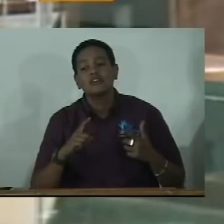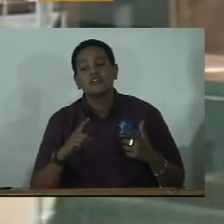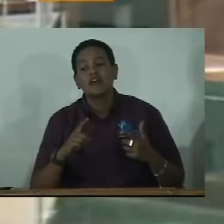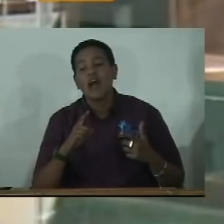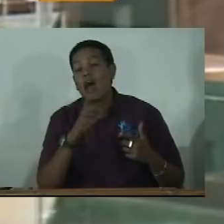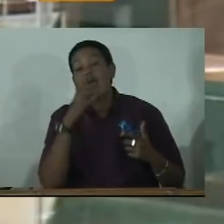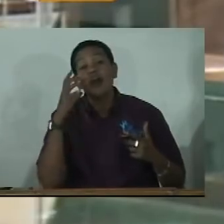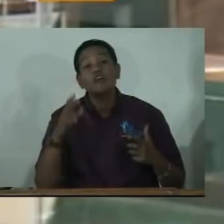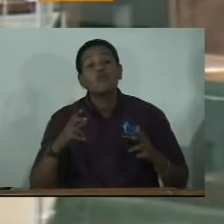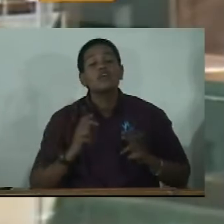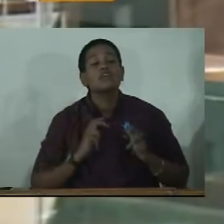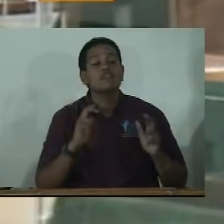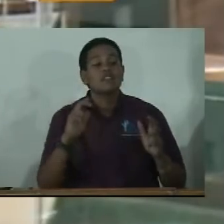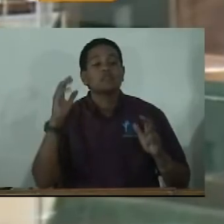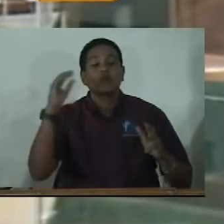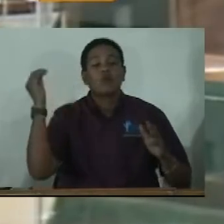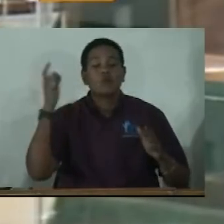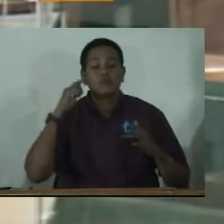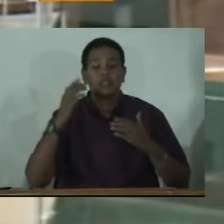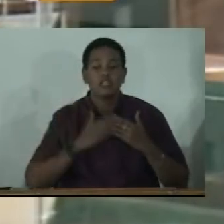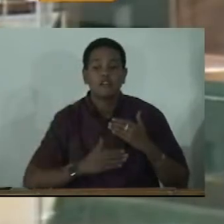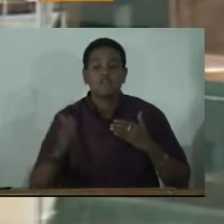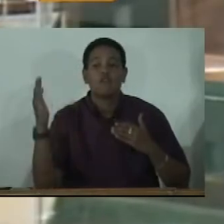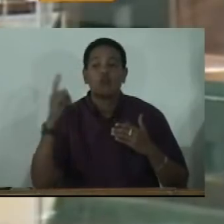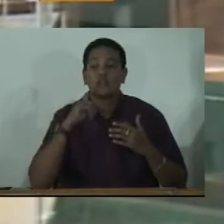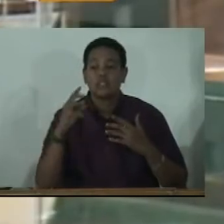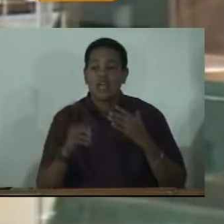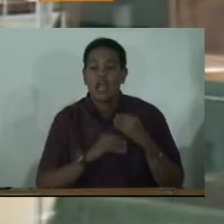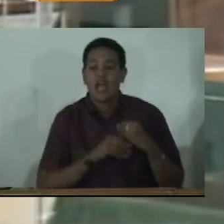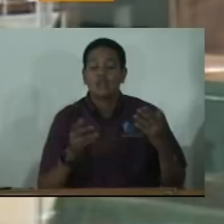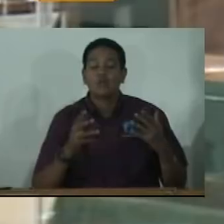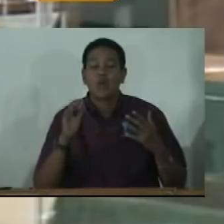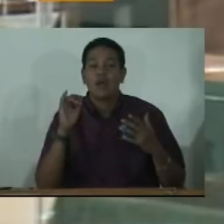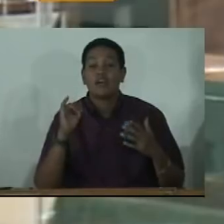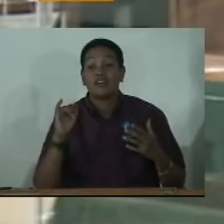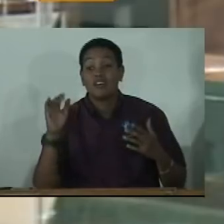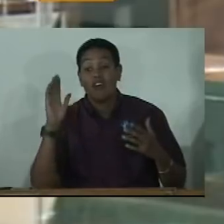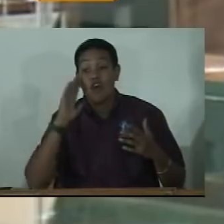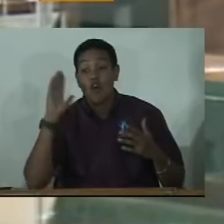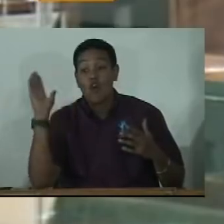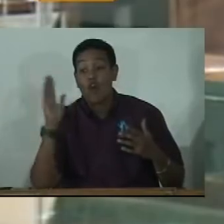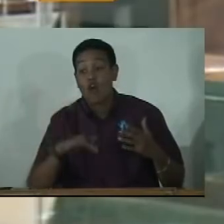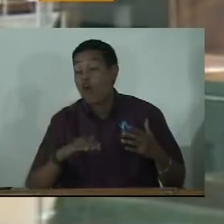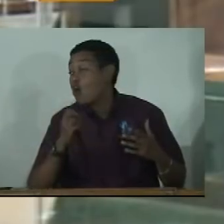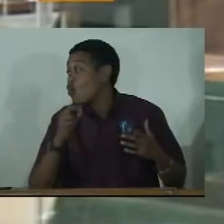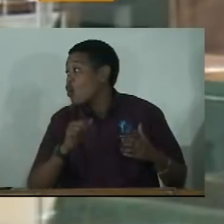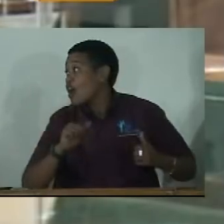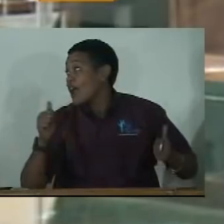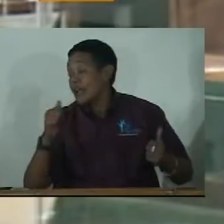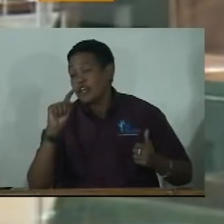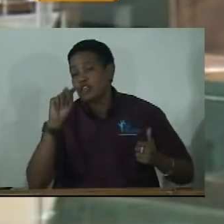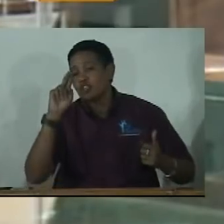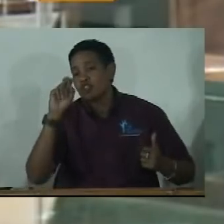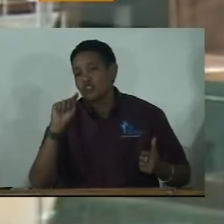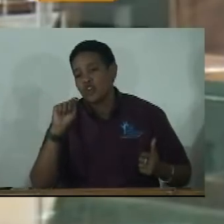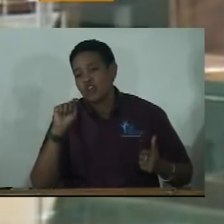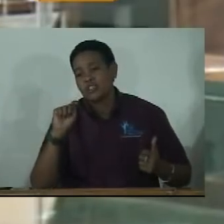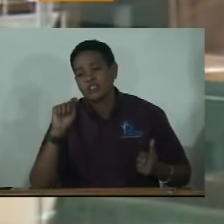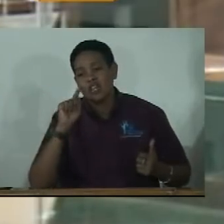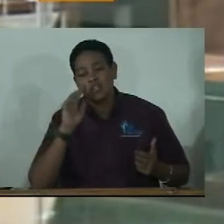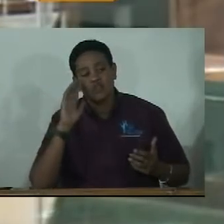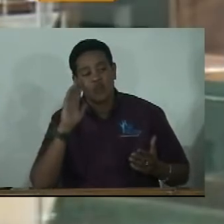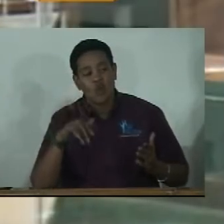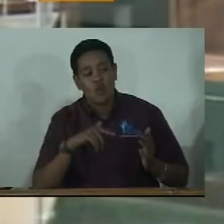Agro-Investment Corporation, and the foregoing is subject to, inter alia, all or any trust, and to all